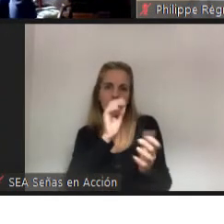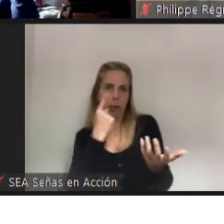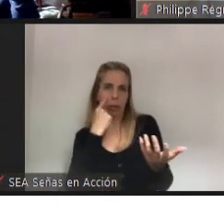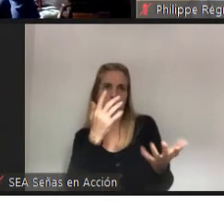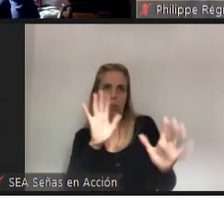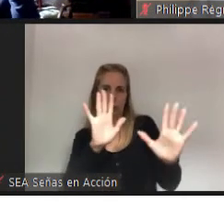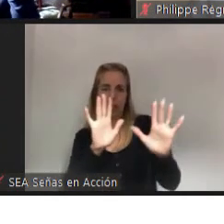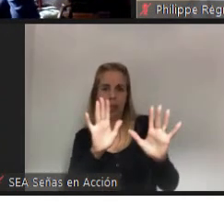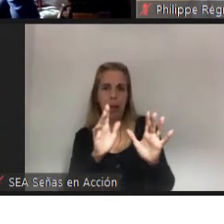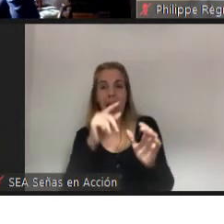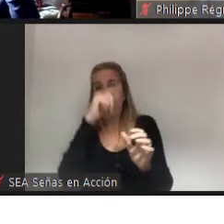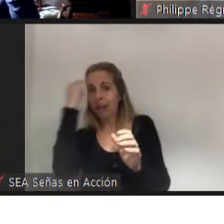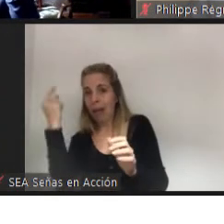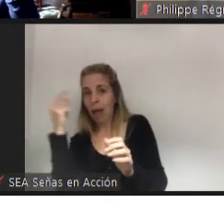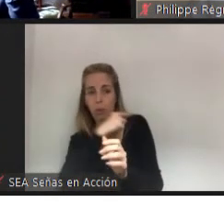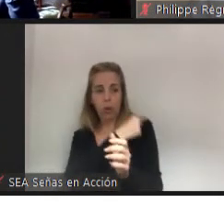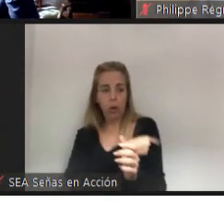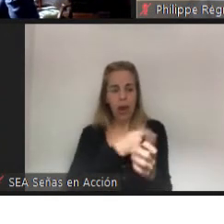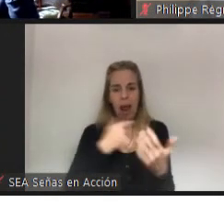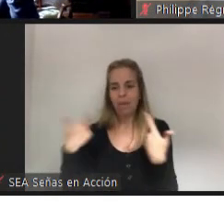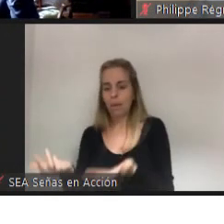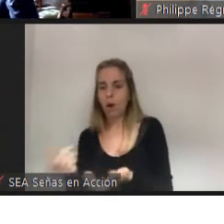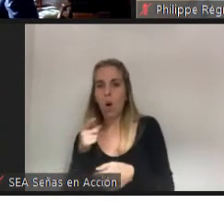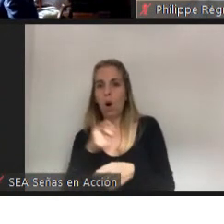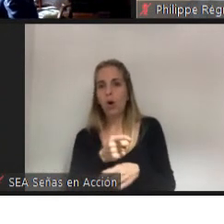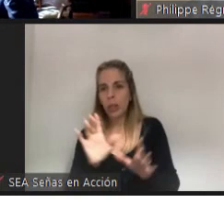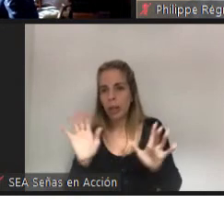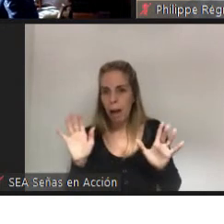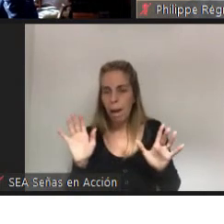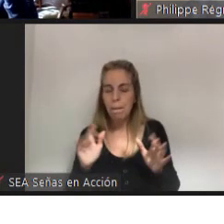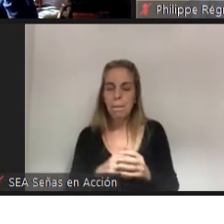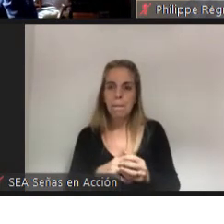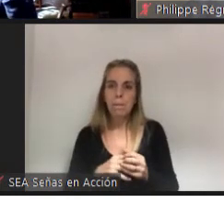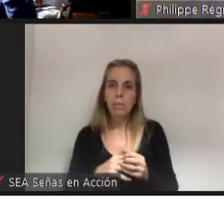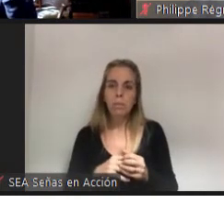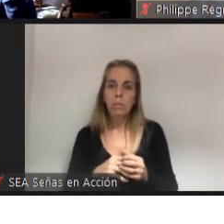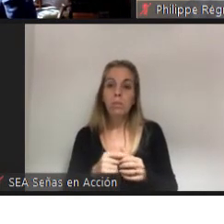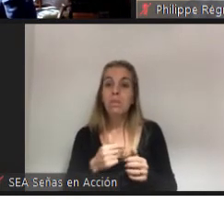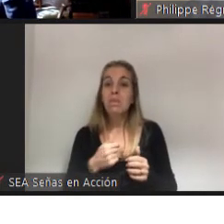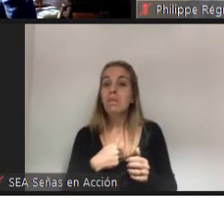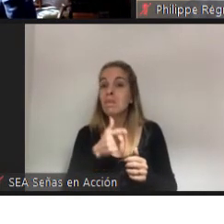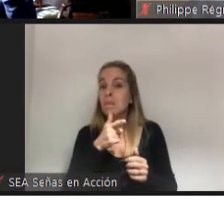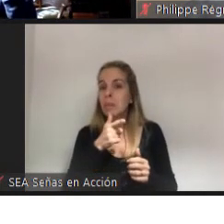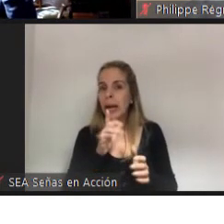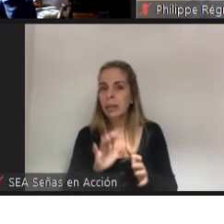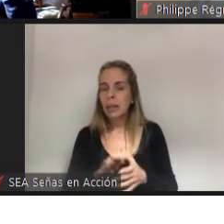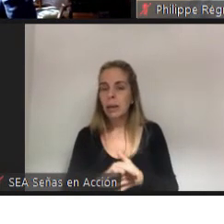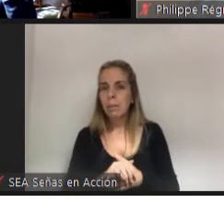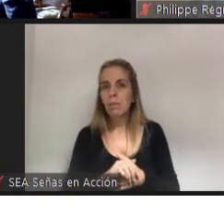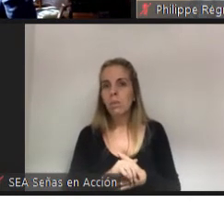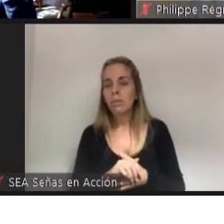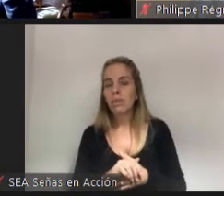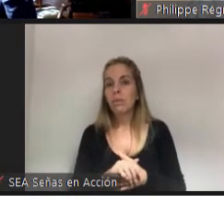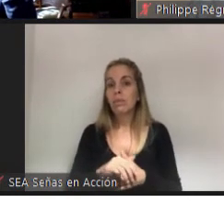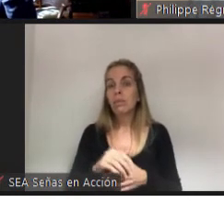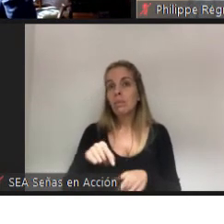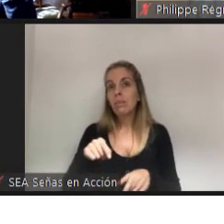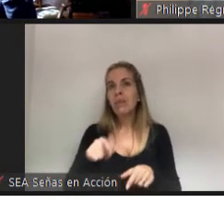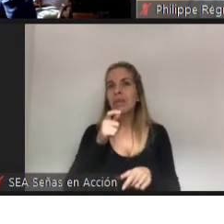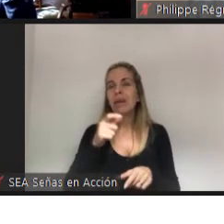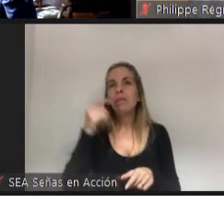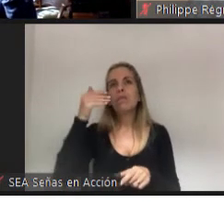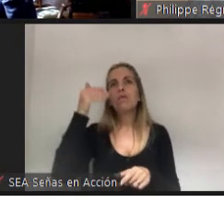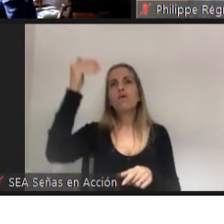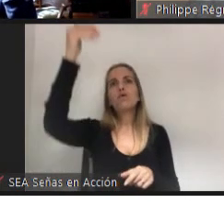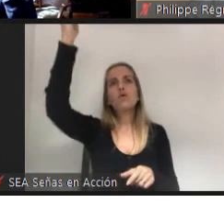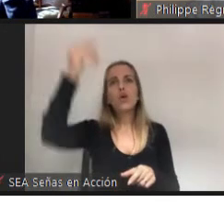are clearly outside from the state or even against the state. So I believe that among the